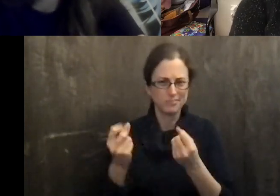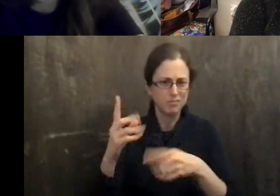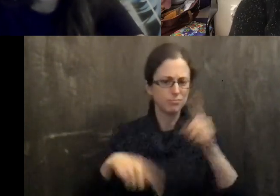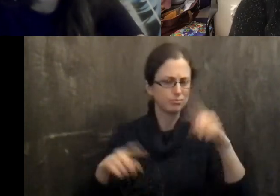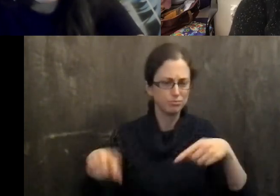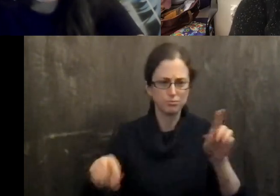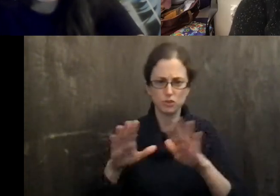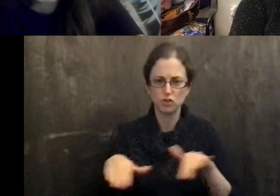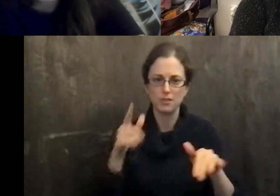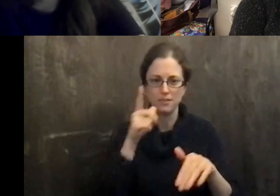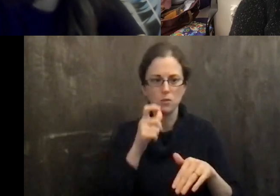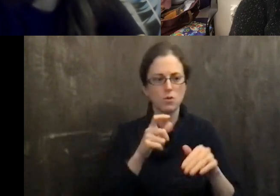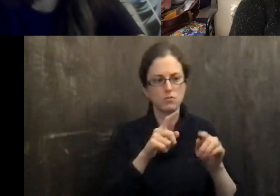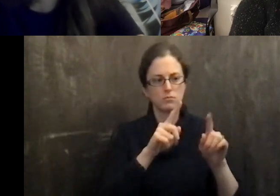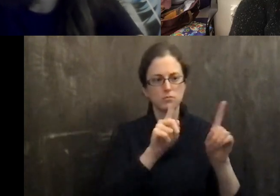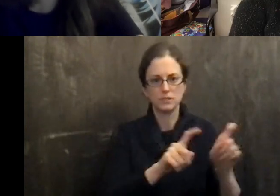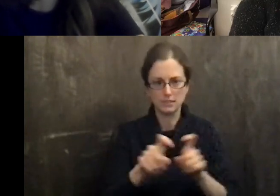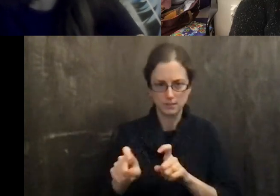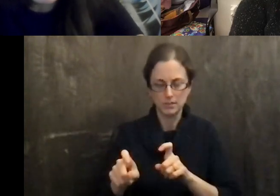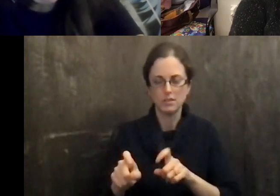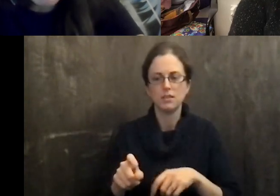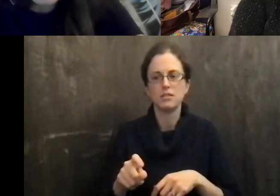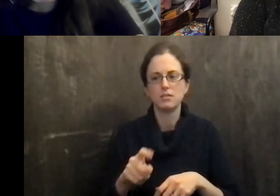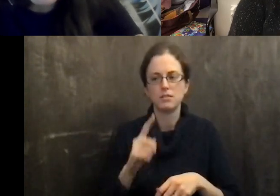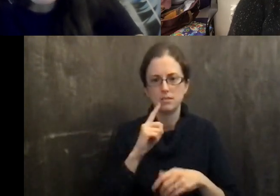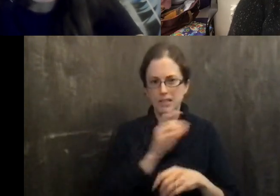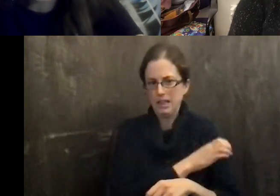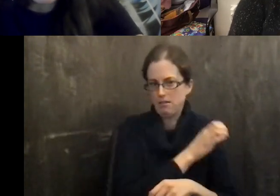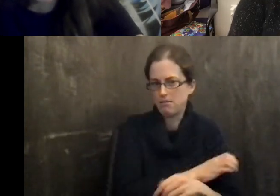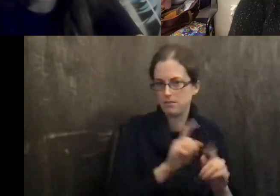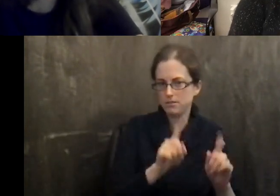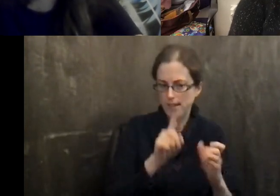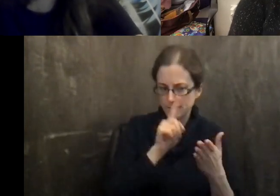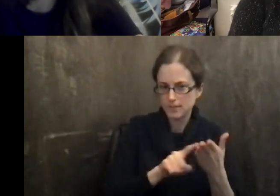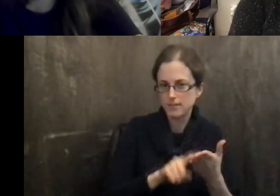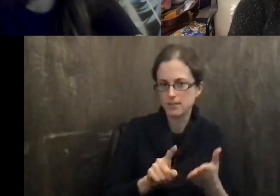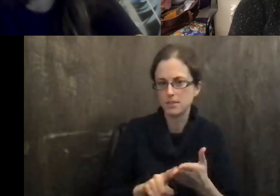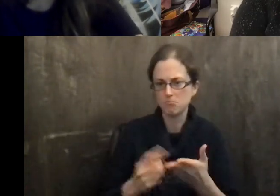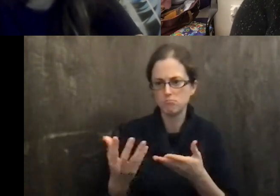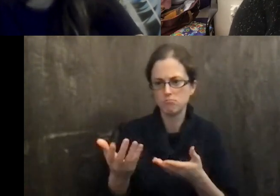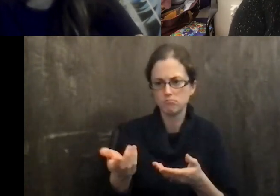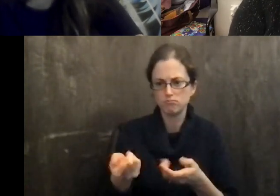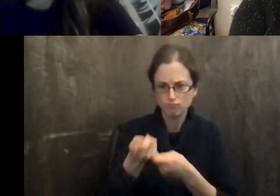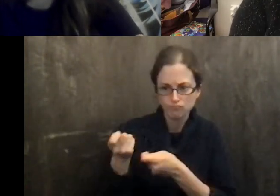and it's a smaller percentage. What we do have a large body of literature on is